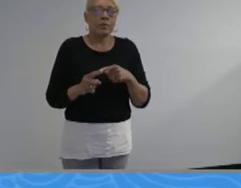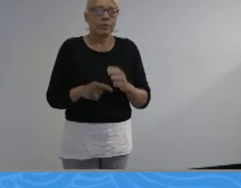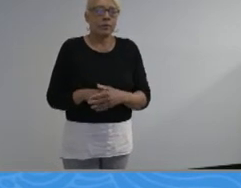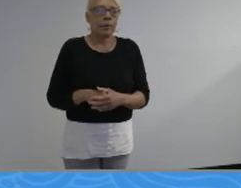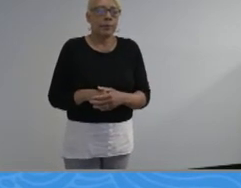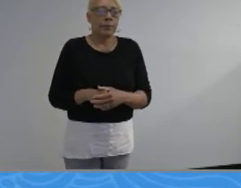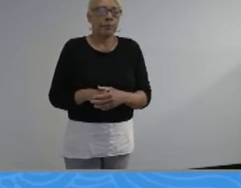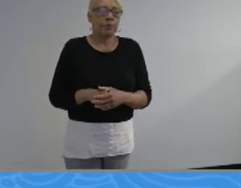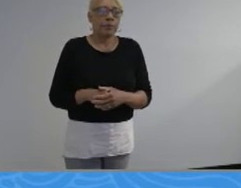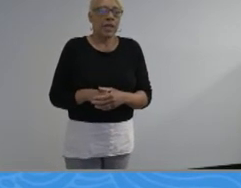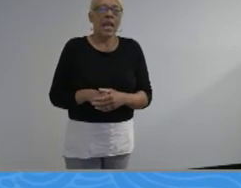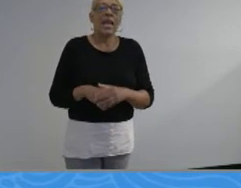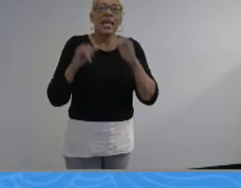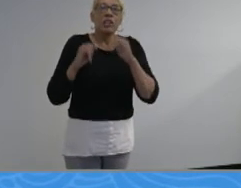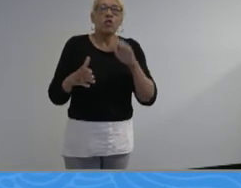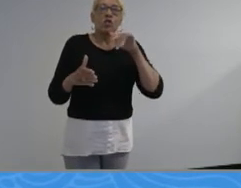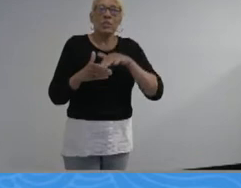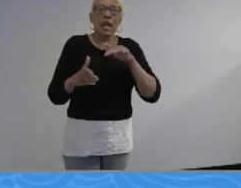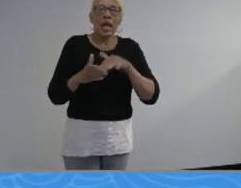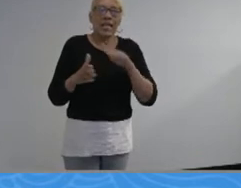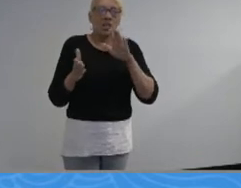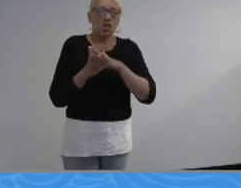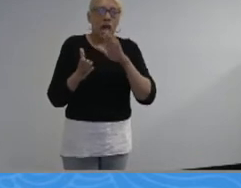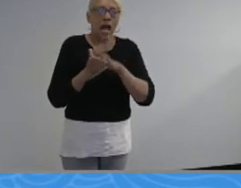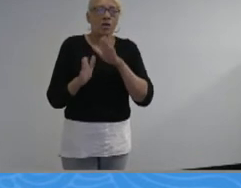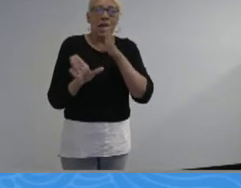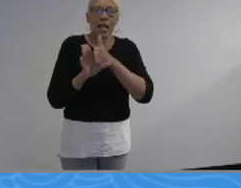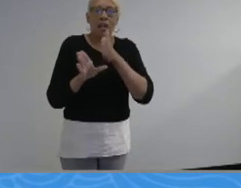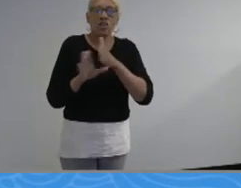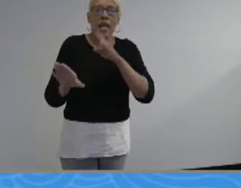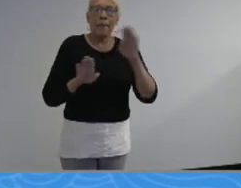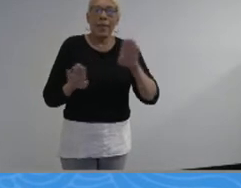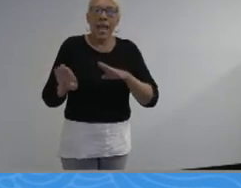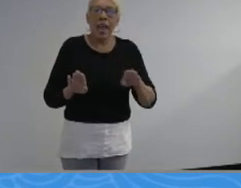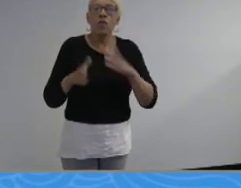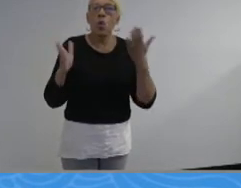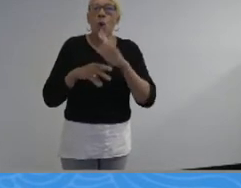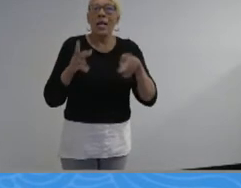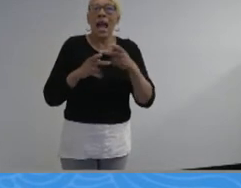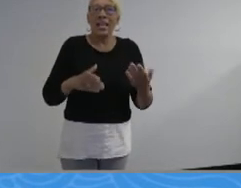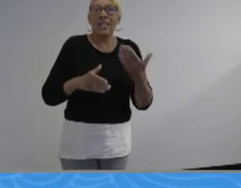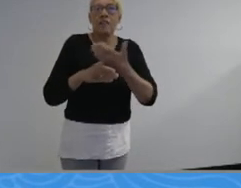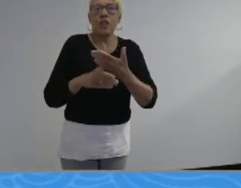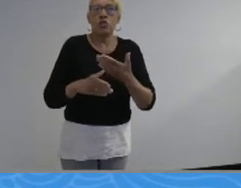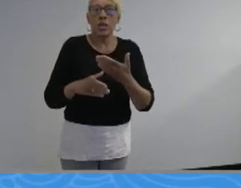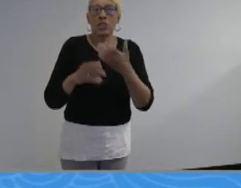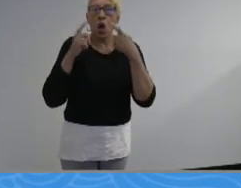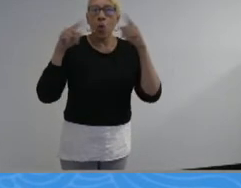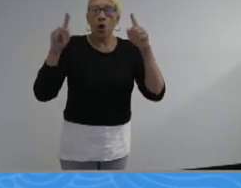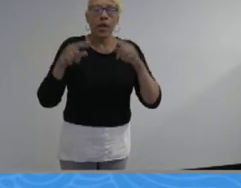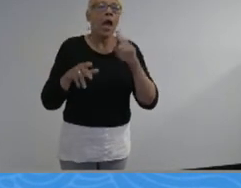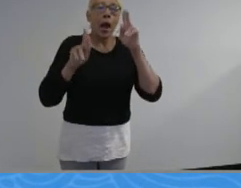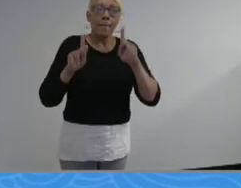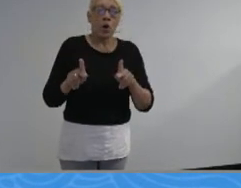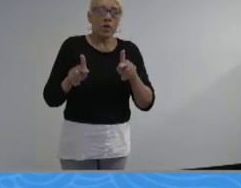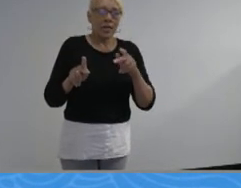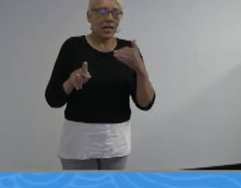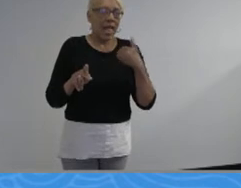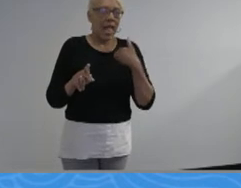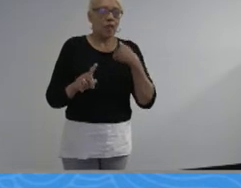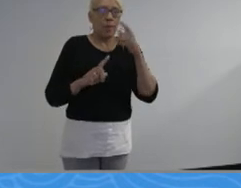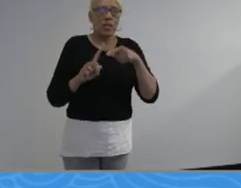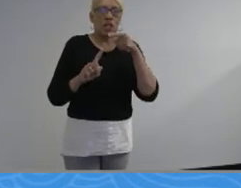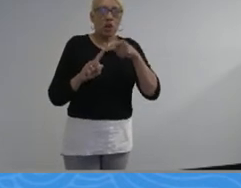child psychology and behavior and what types of interventions work, a person has a particular level